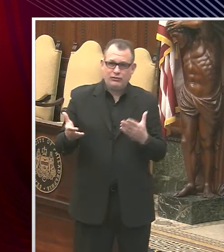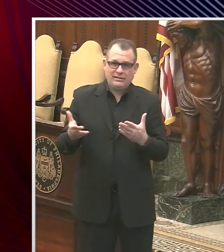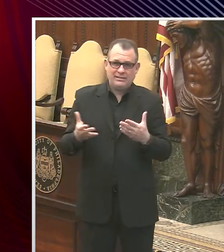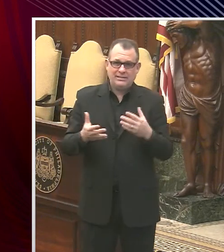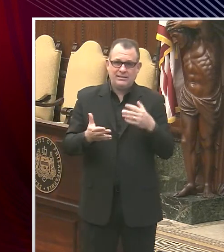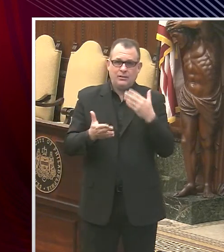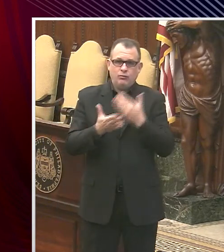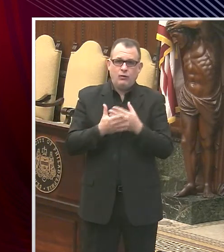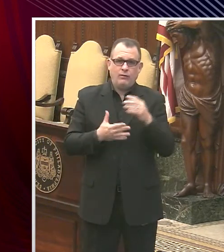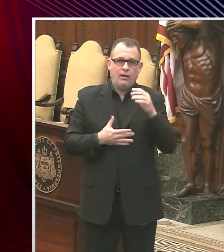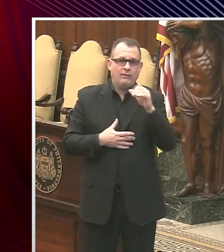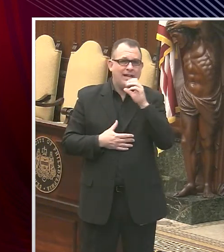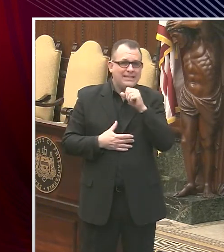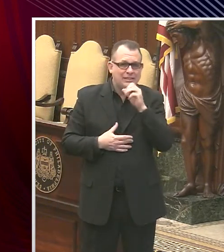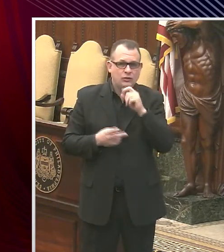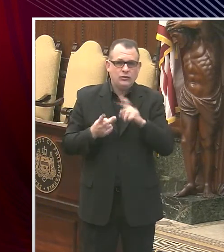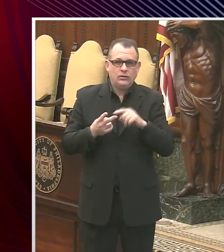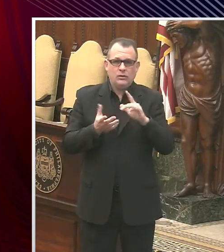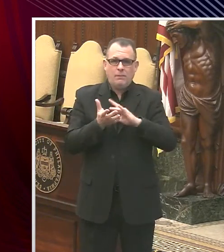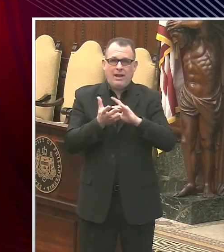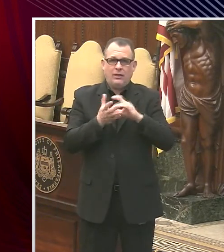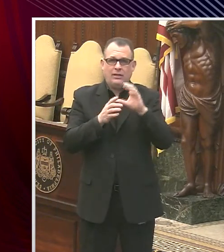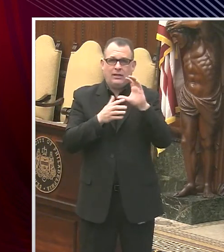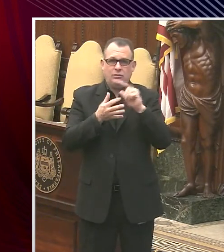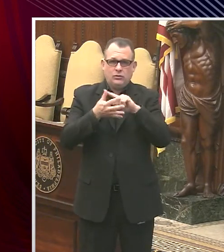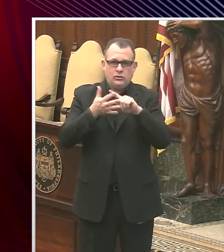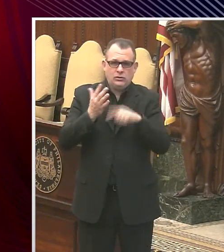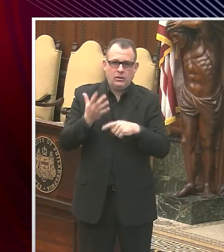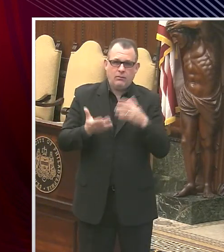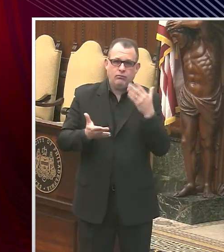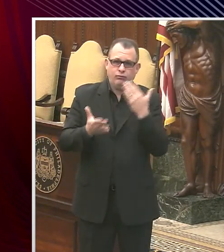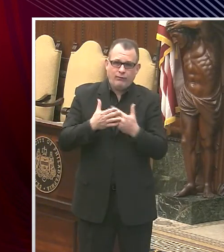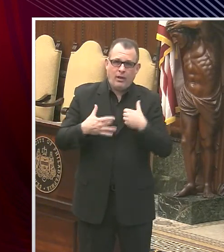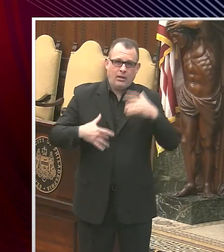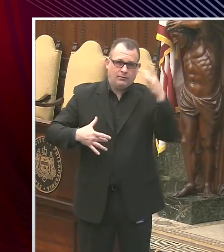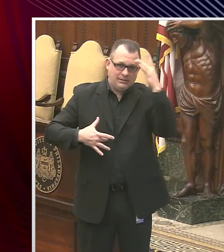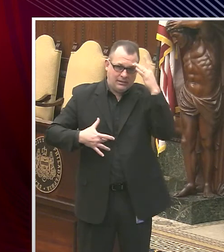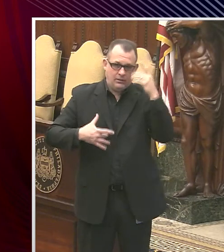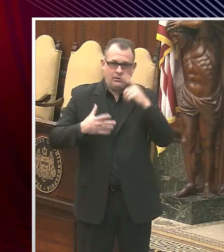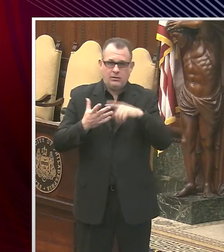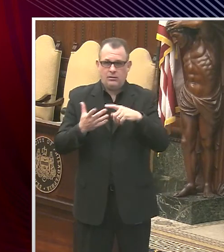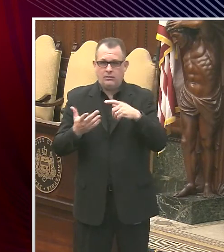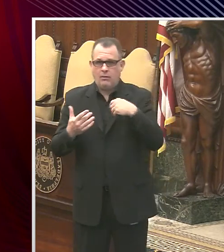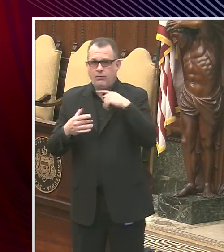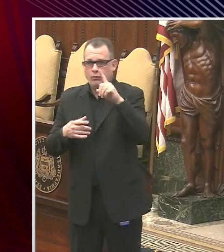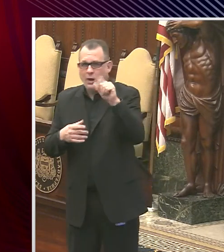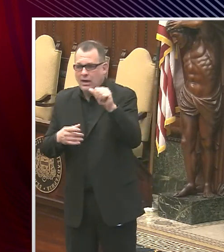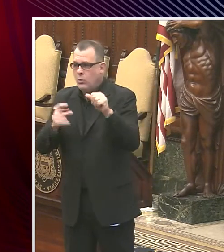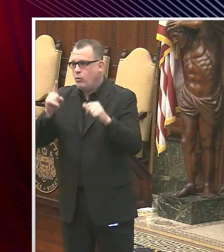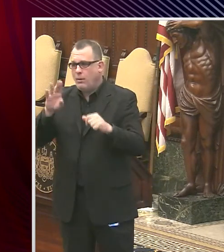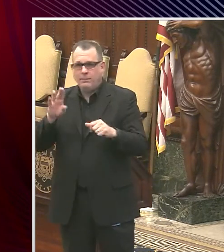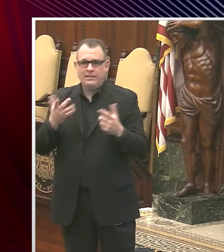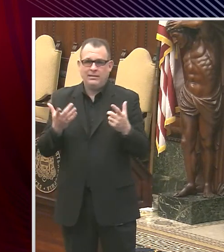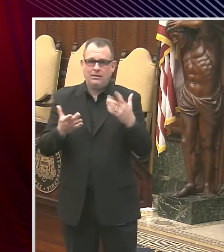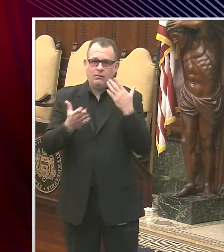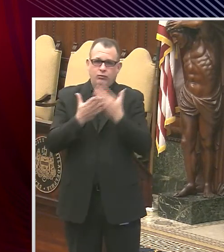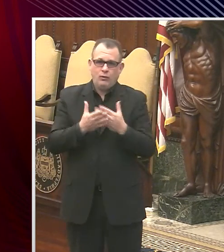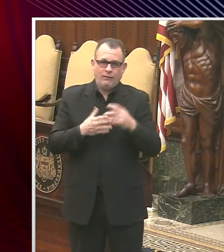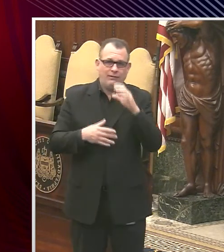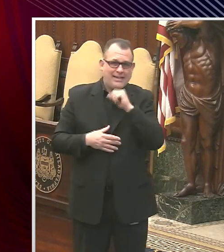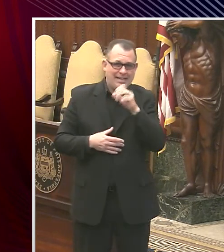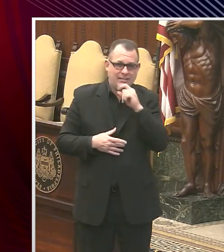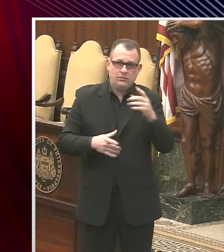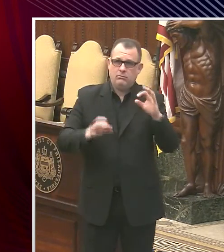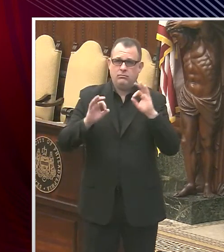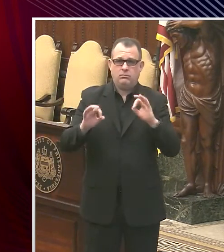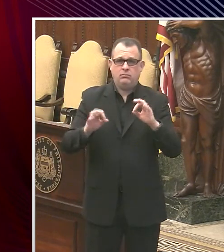of age or medical condition? In other words, proof that they would be in 1A or 1B. Proof of age would be good. They do not